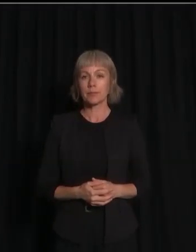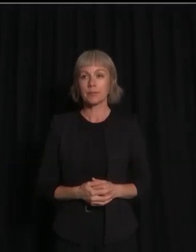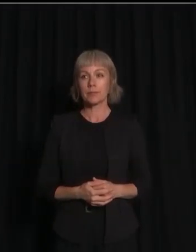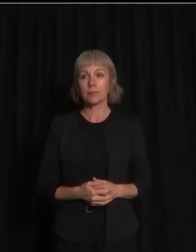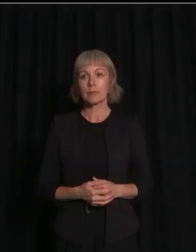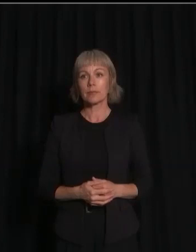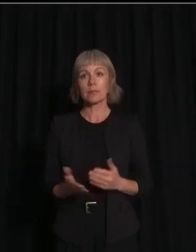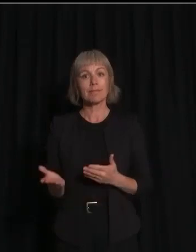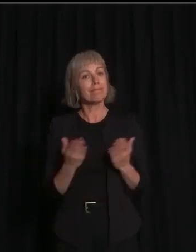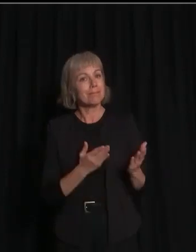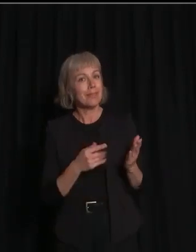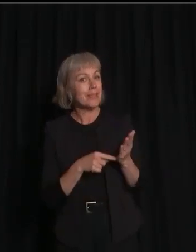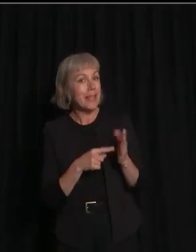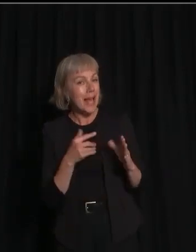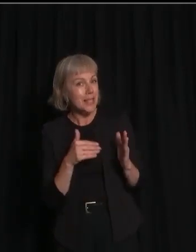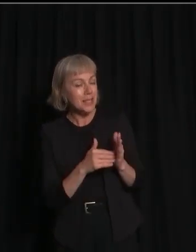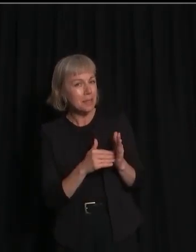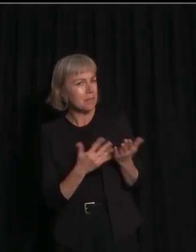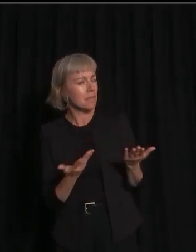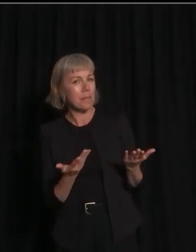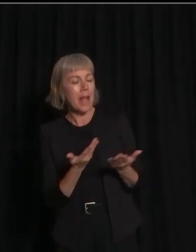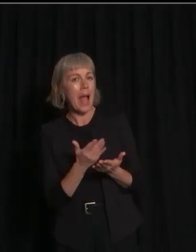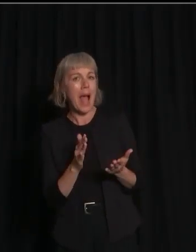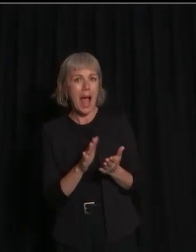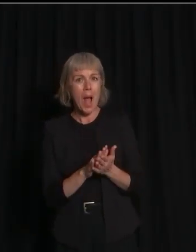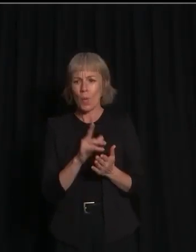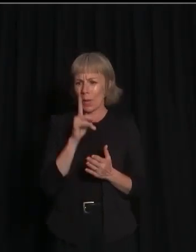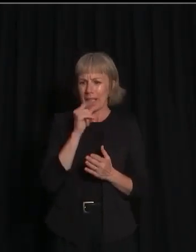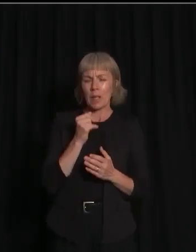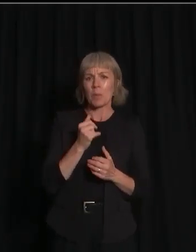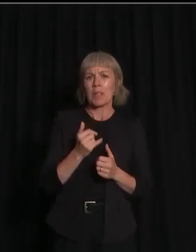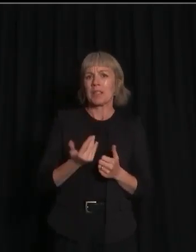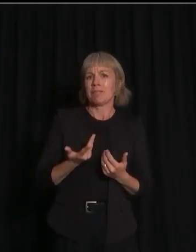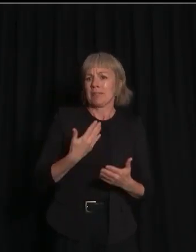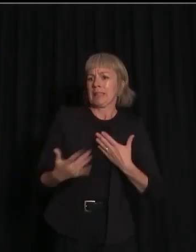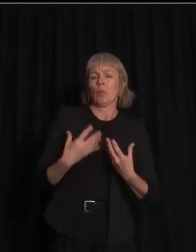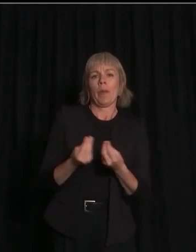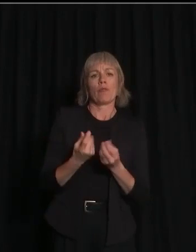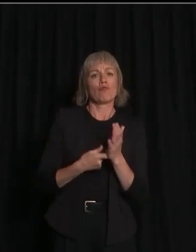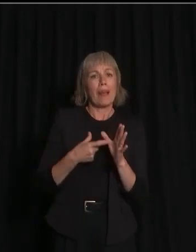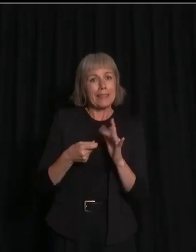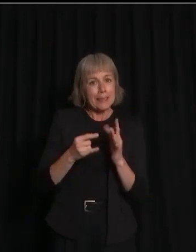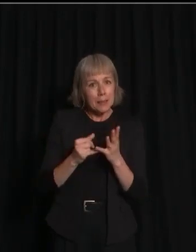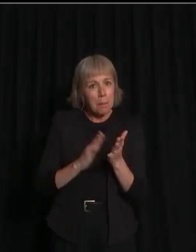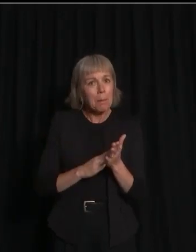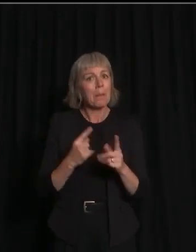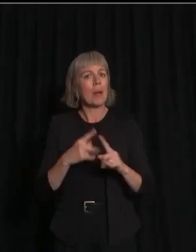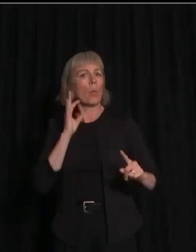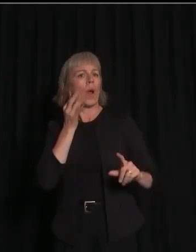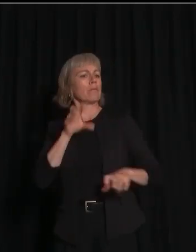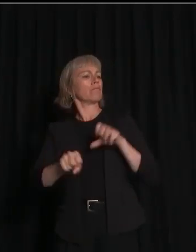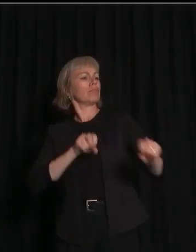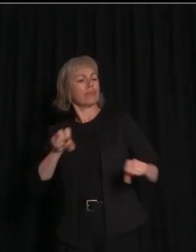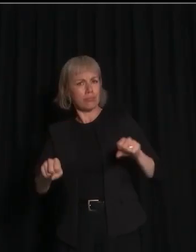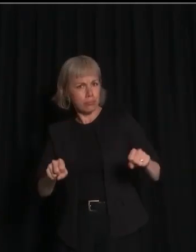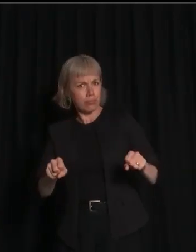So Taz, how can we address the impact of racism and colonialism within